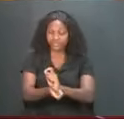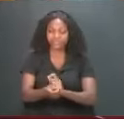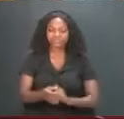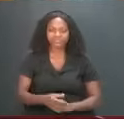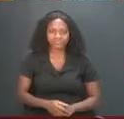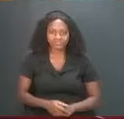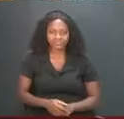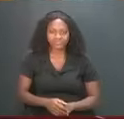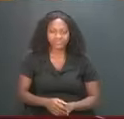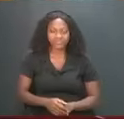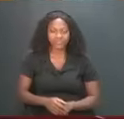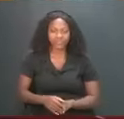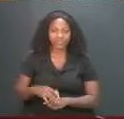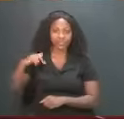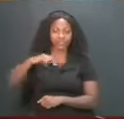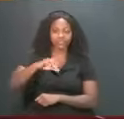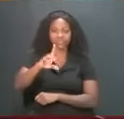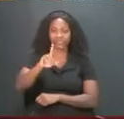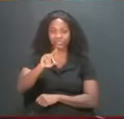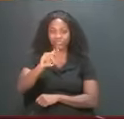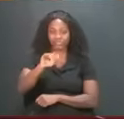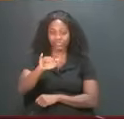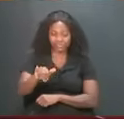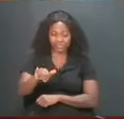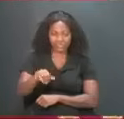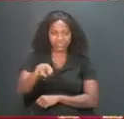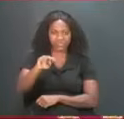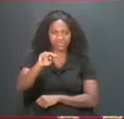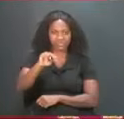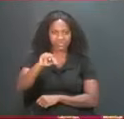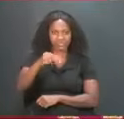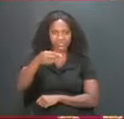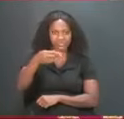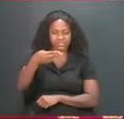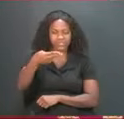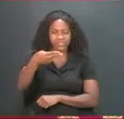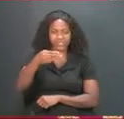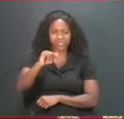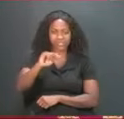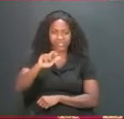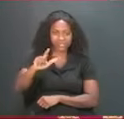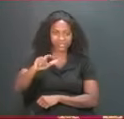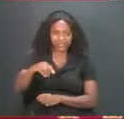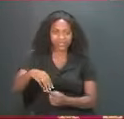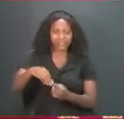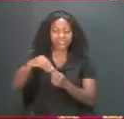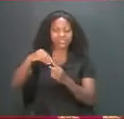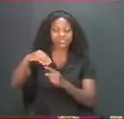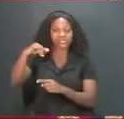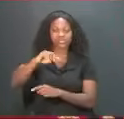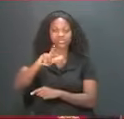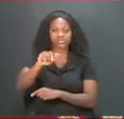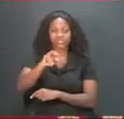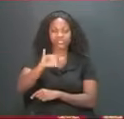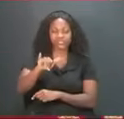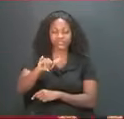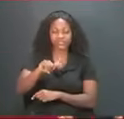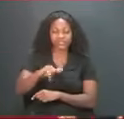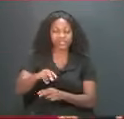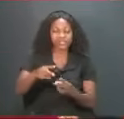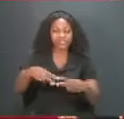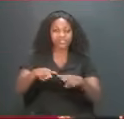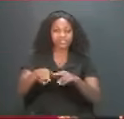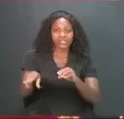waiver of import duties, import national health insurance levy, special import levy, value-added tax, get